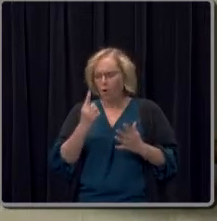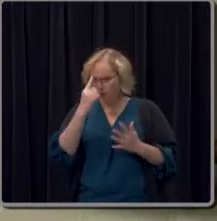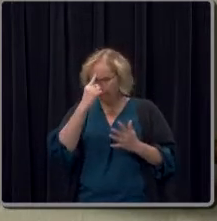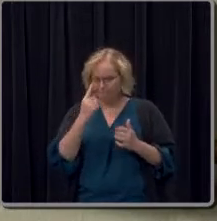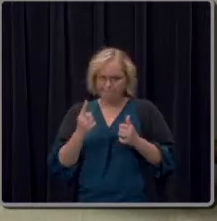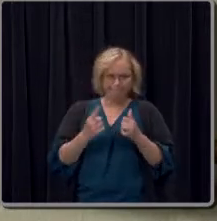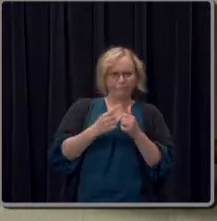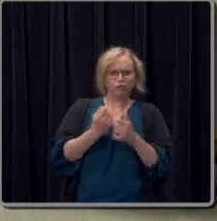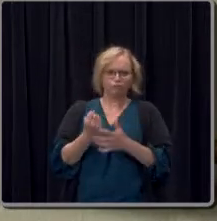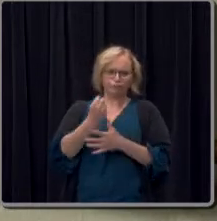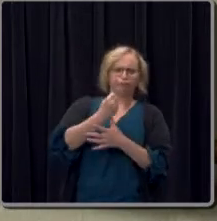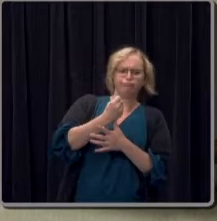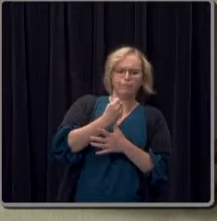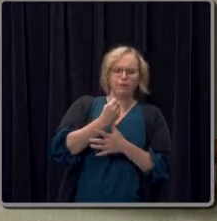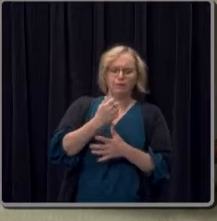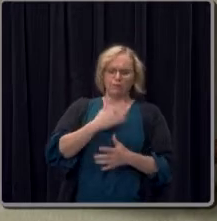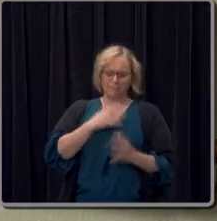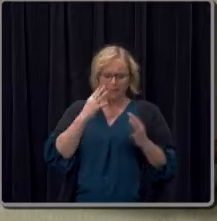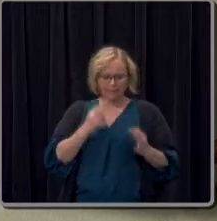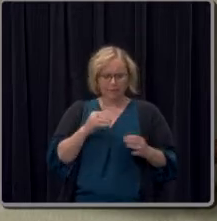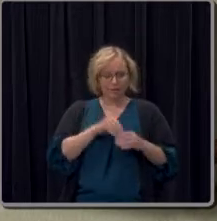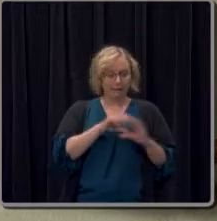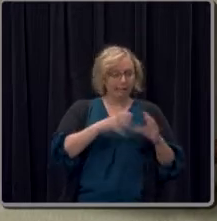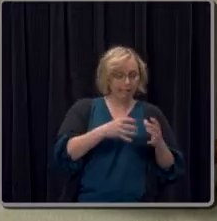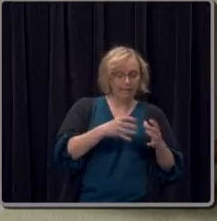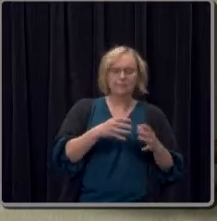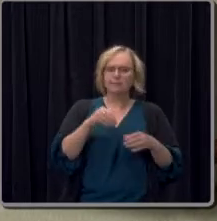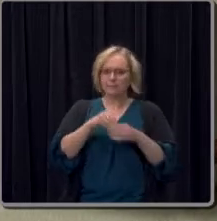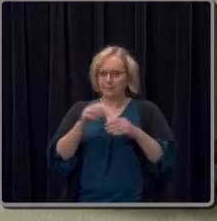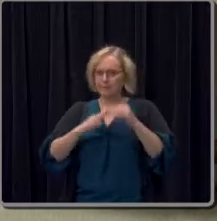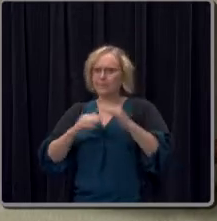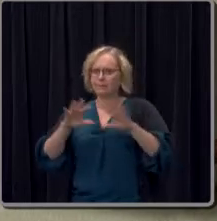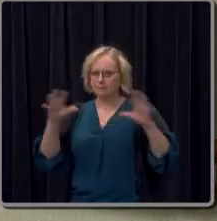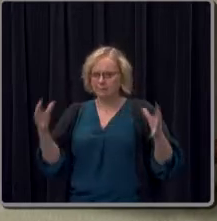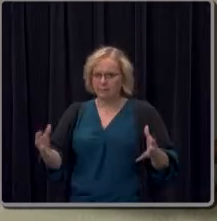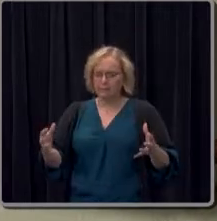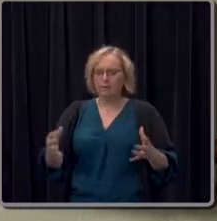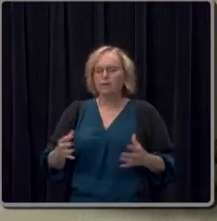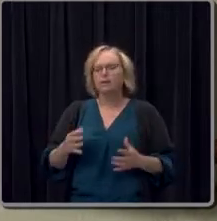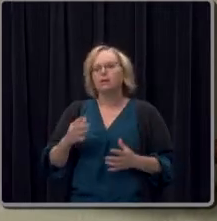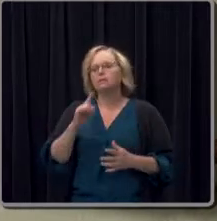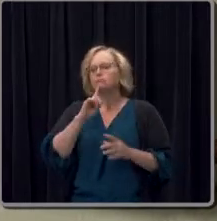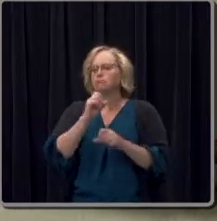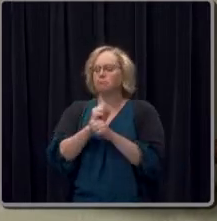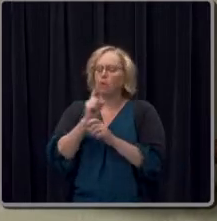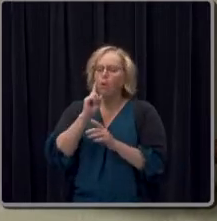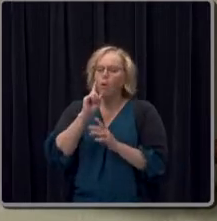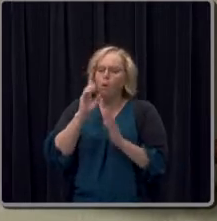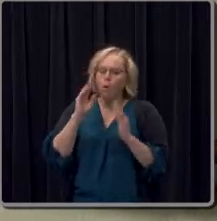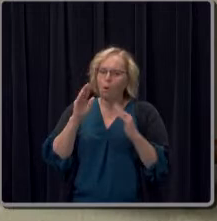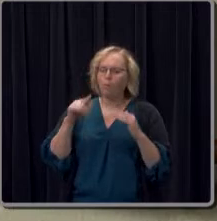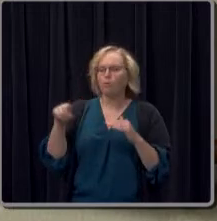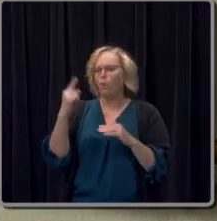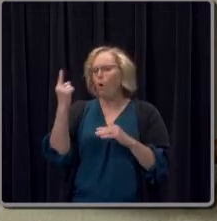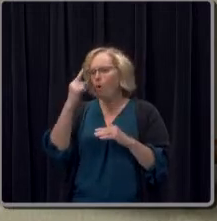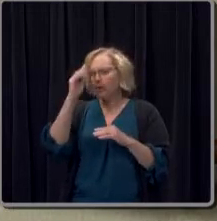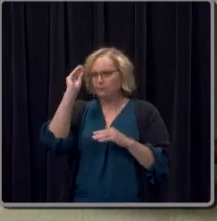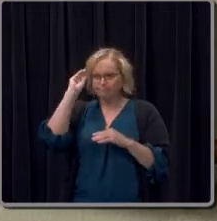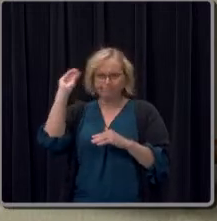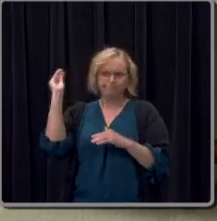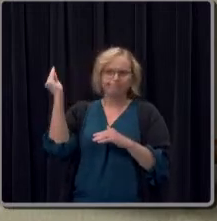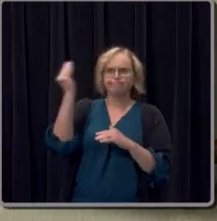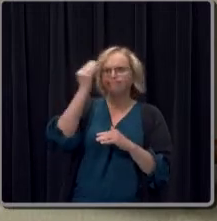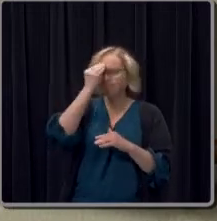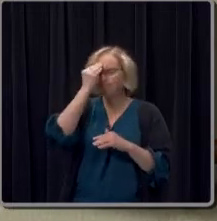in my classroom and in my building. I truly hope that you continue to always have that in the forefront of your mind as we work towards the end of the school